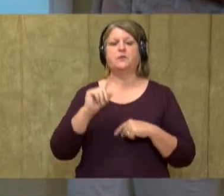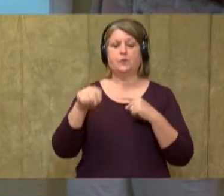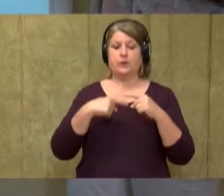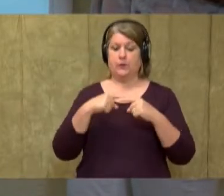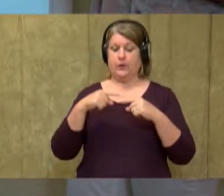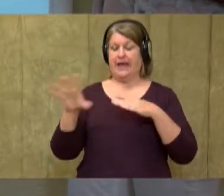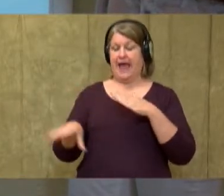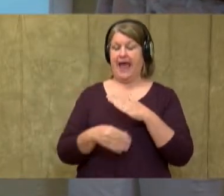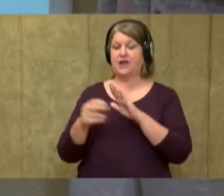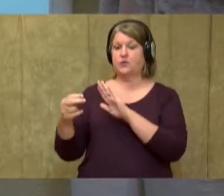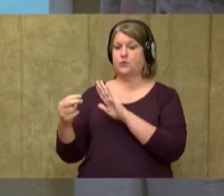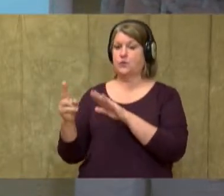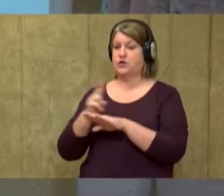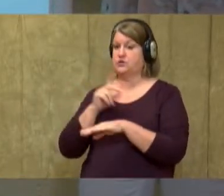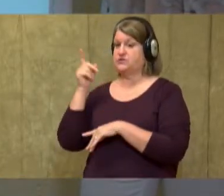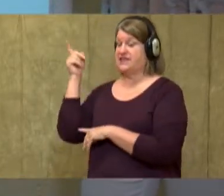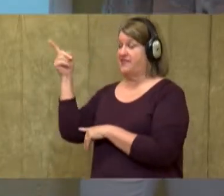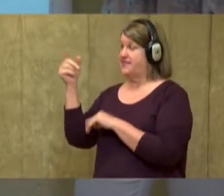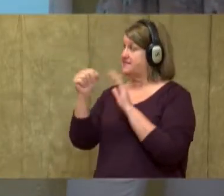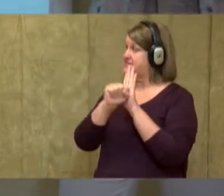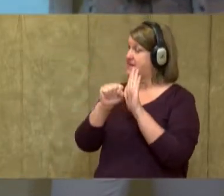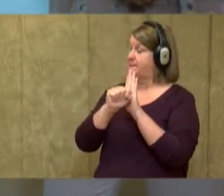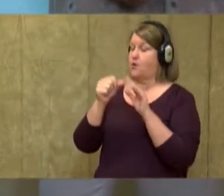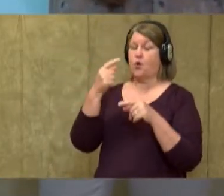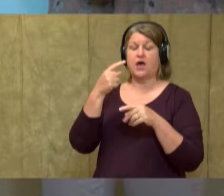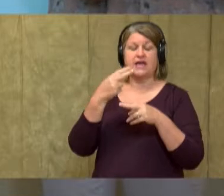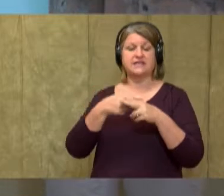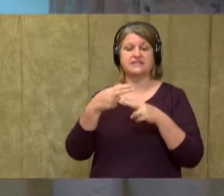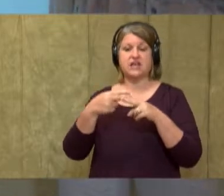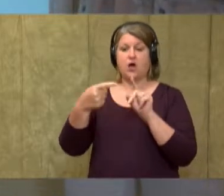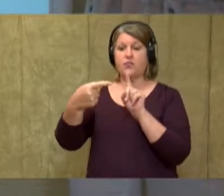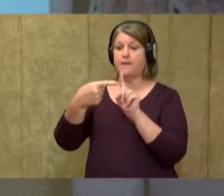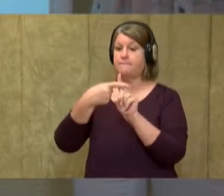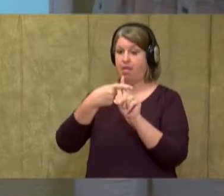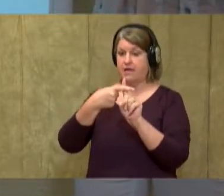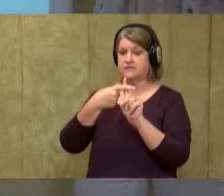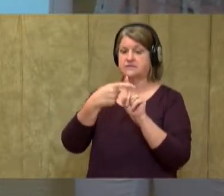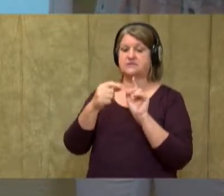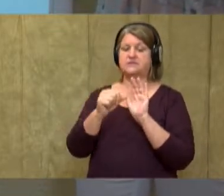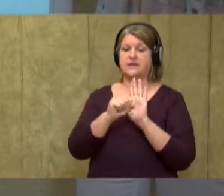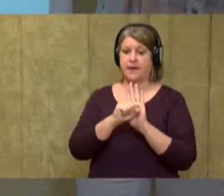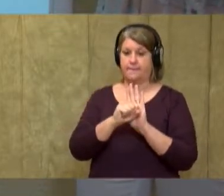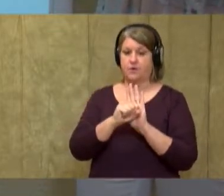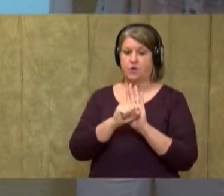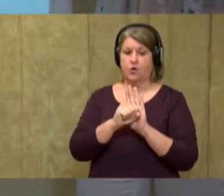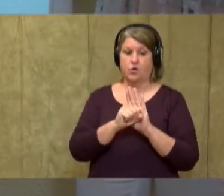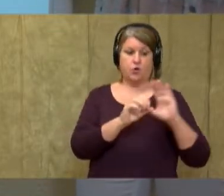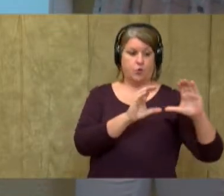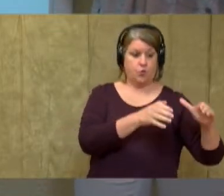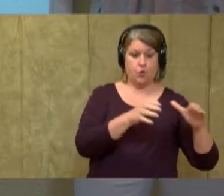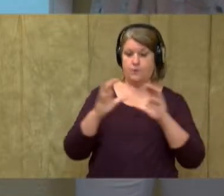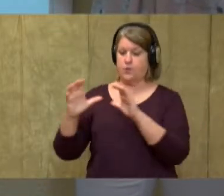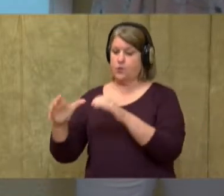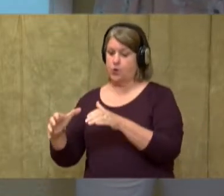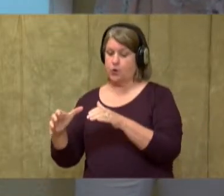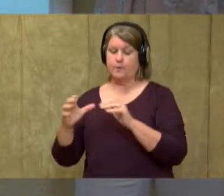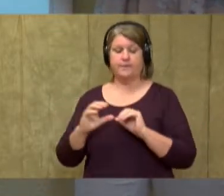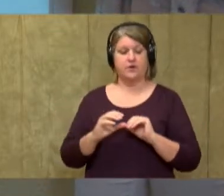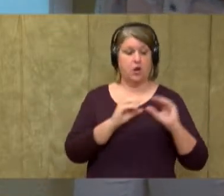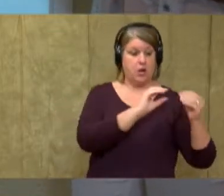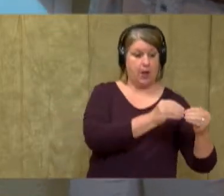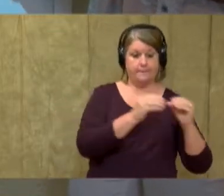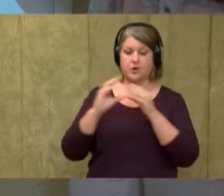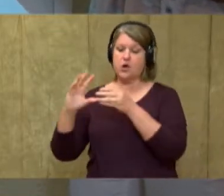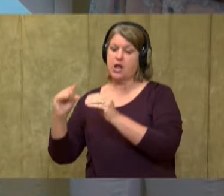right here. That symbol is called the plus sign. That is bringing the two groups together or two numbers